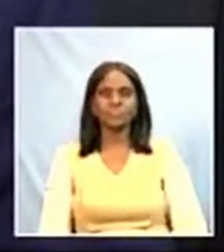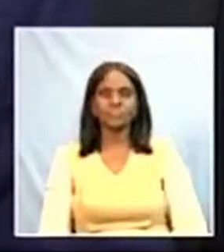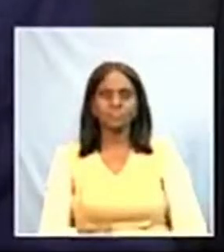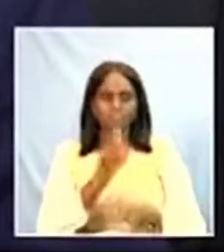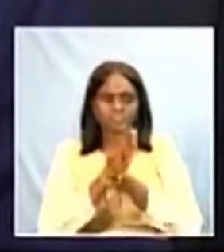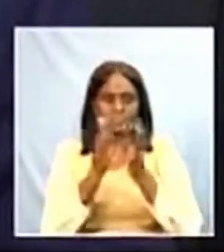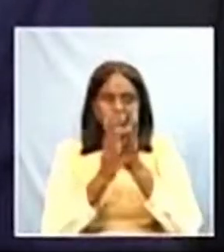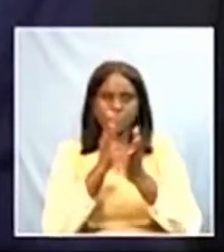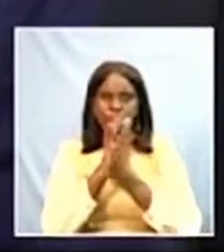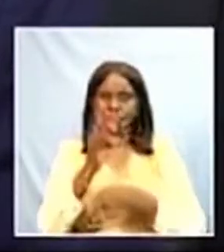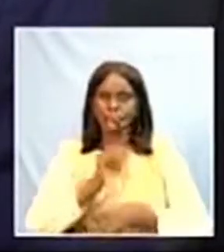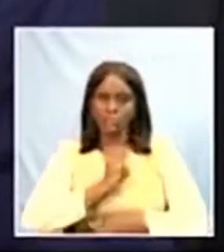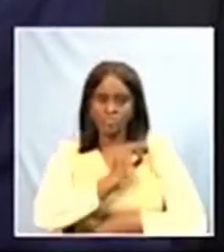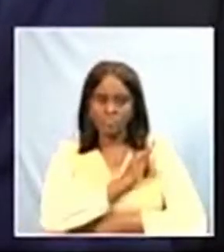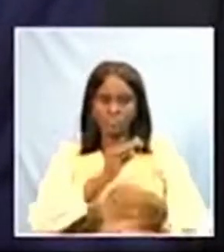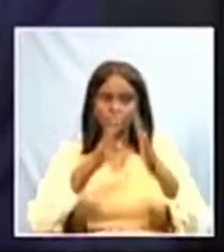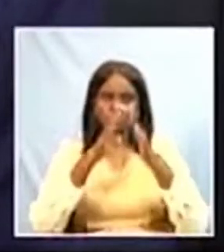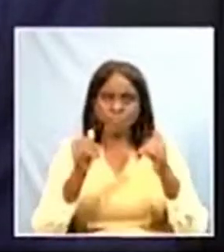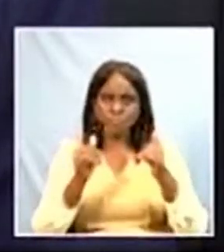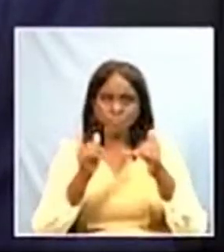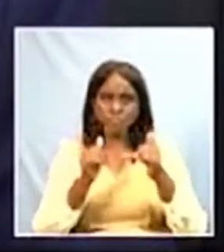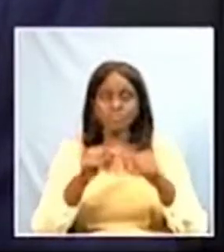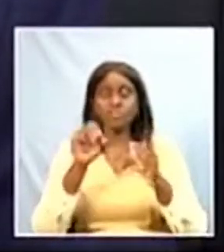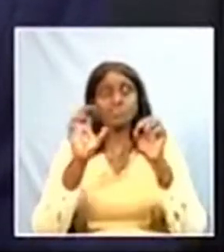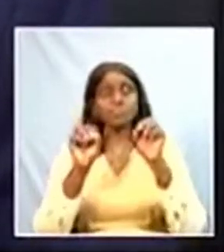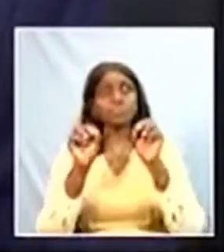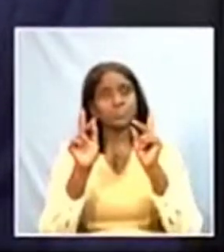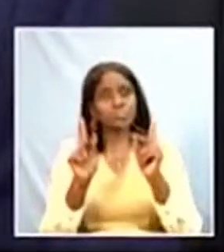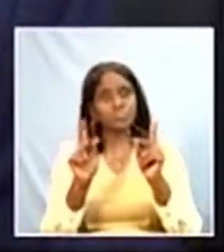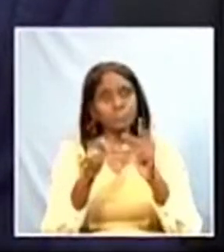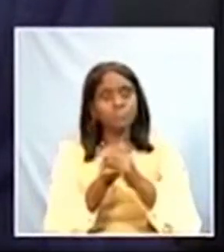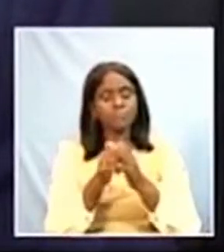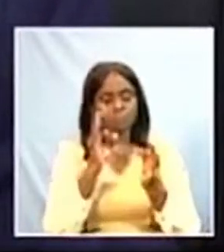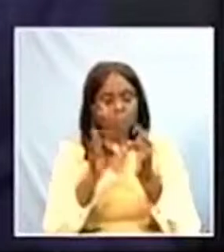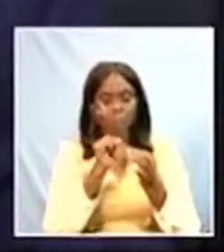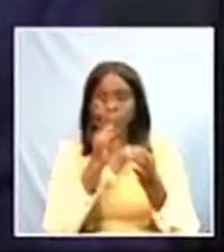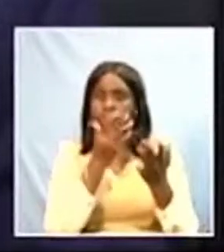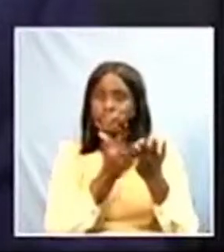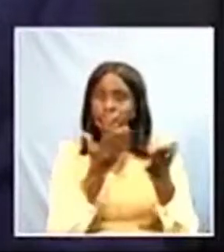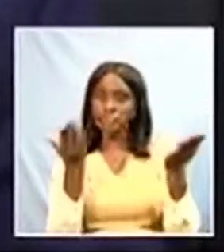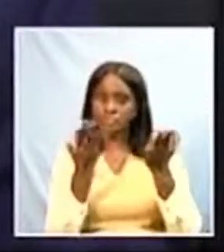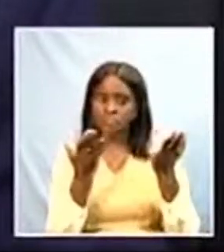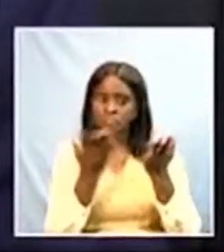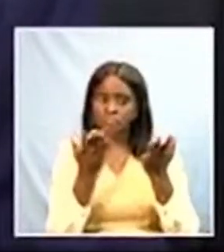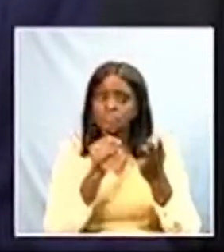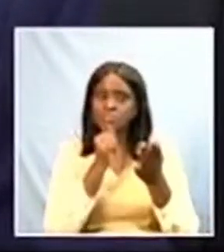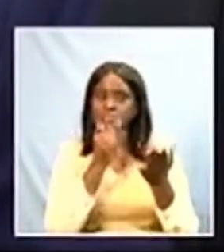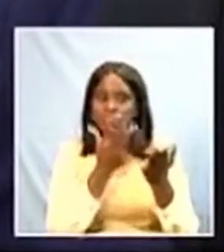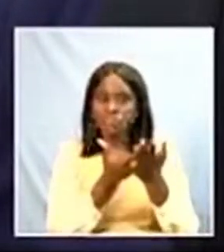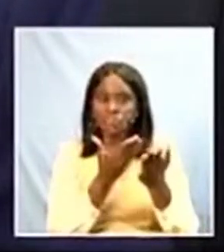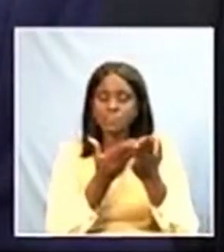Construction of a staff house. Okay. It's not here. It wasn't part of the